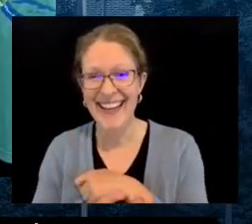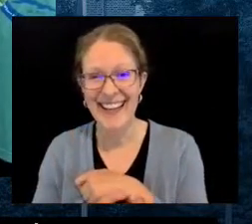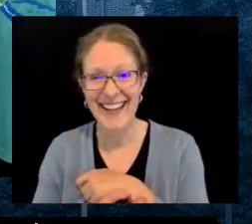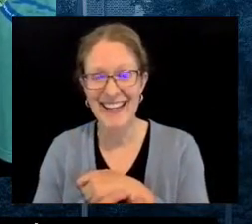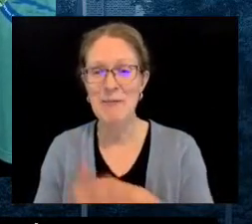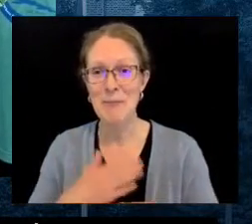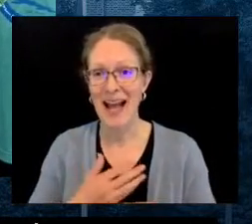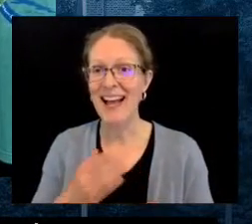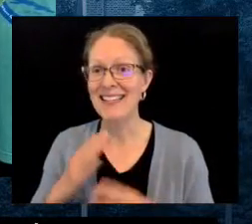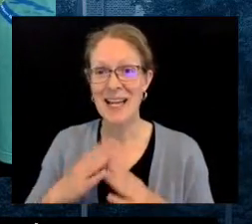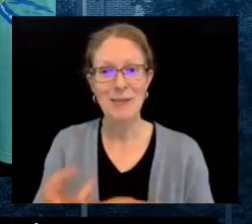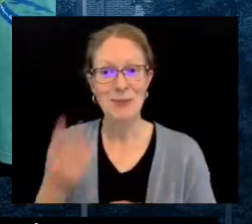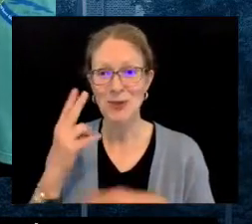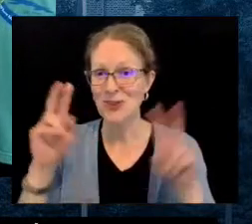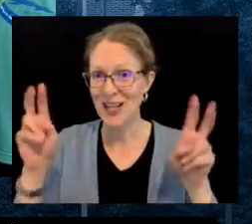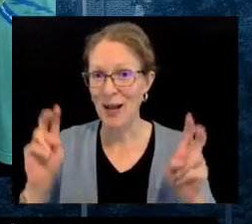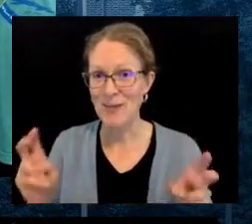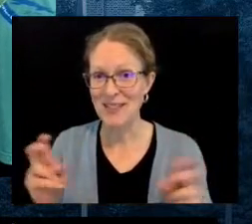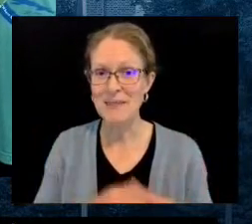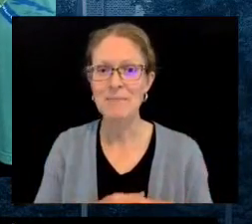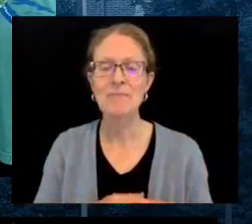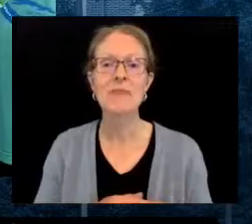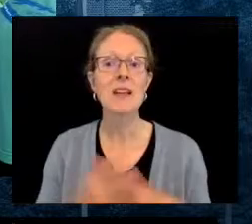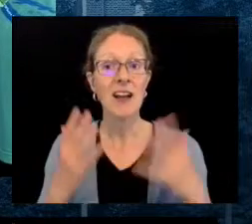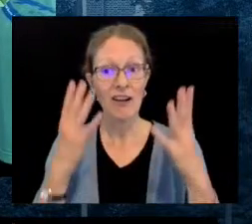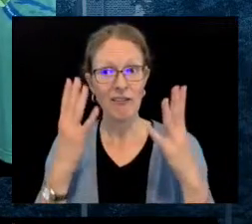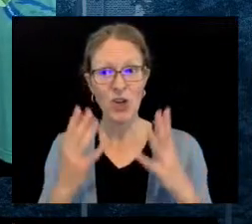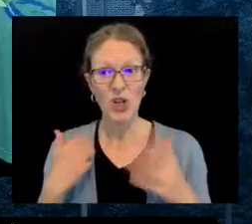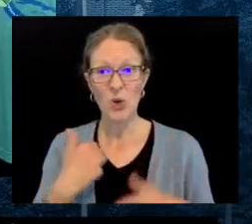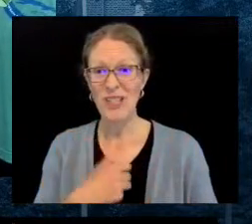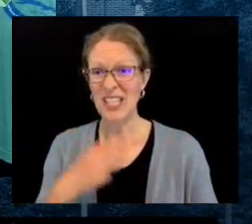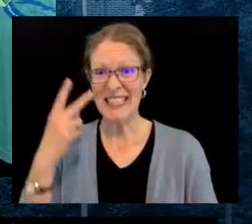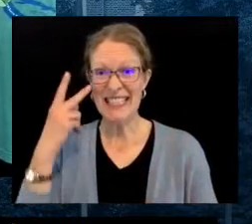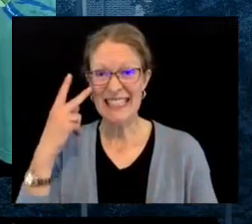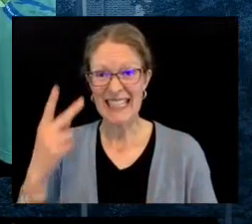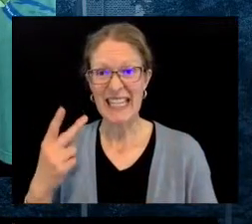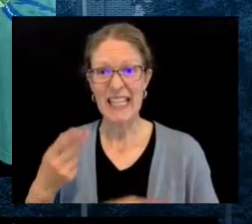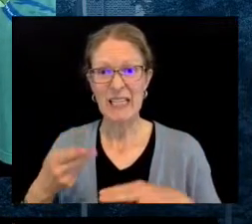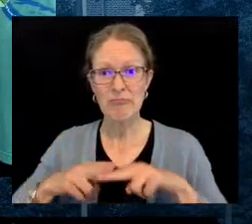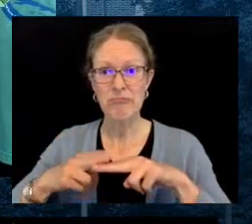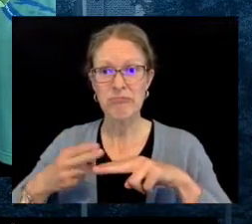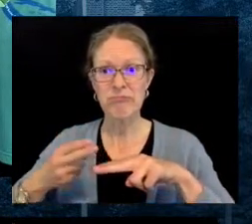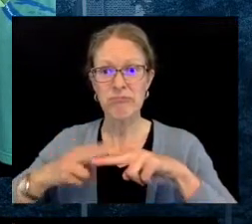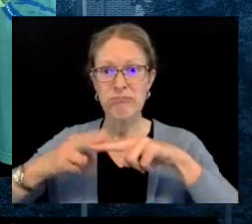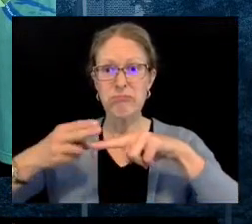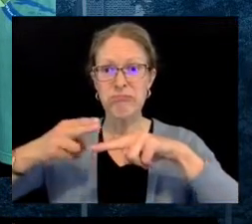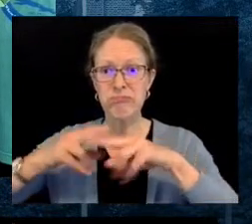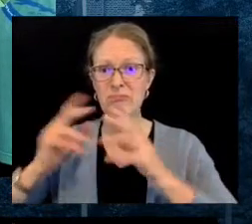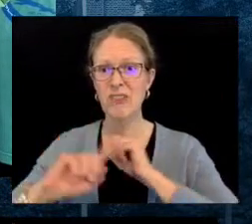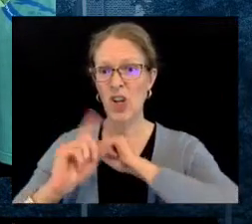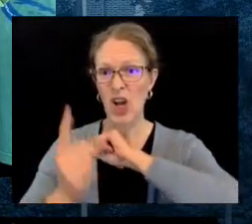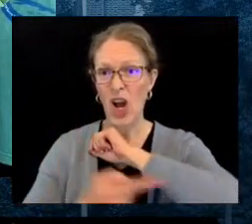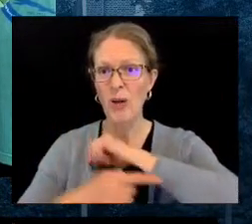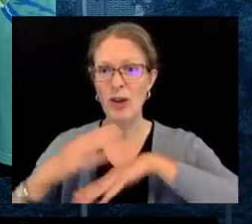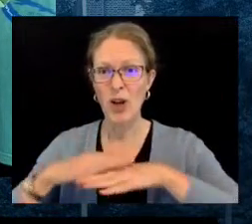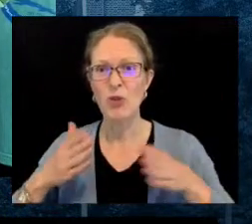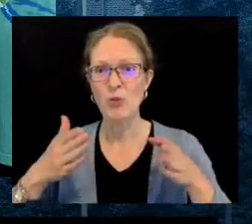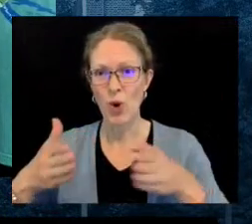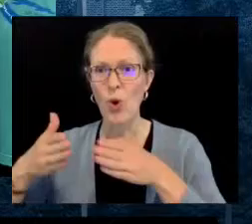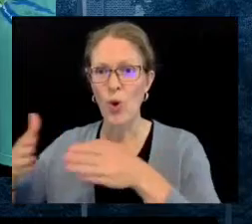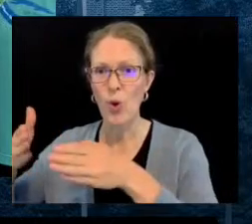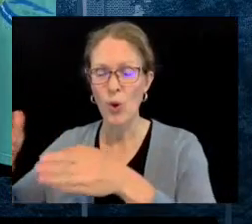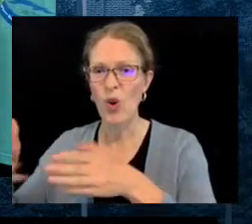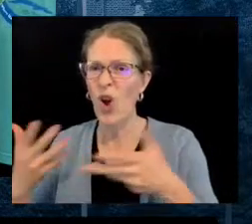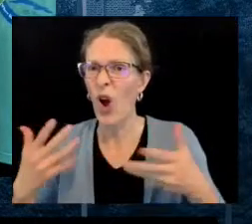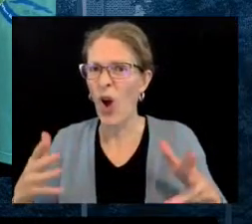And unfortunately, we are just seeing an increased amount of litter on our roadways. Already this year, our crews